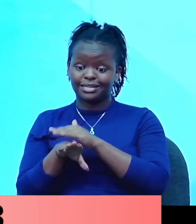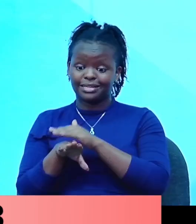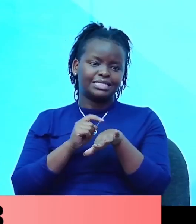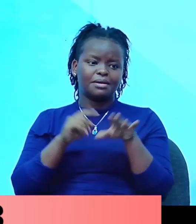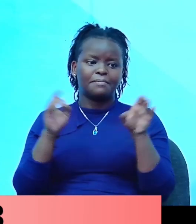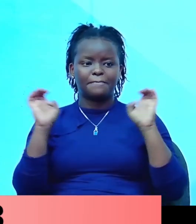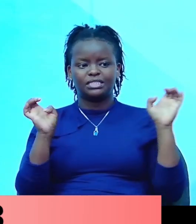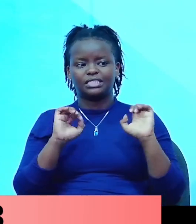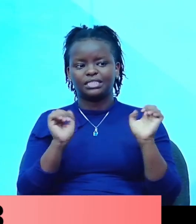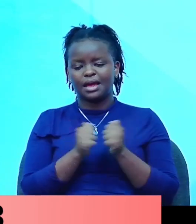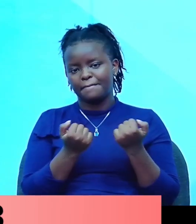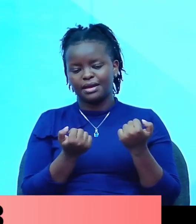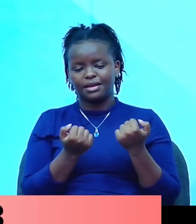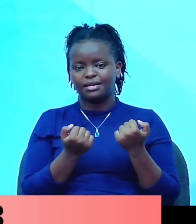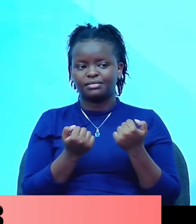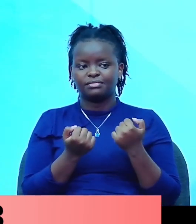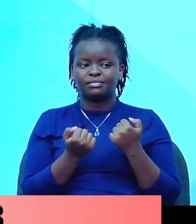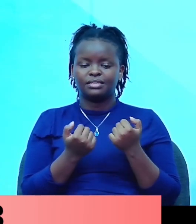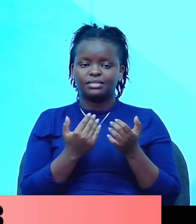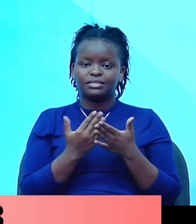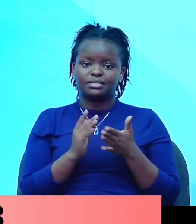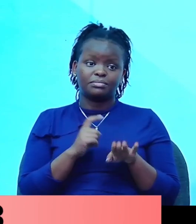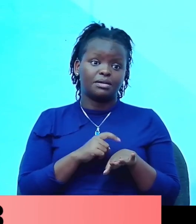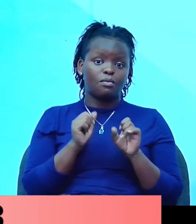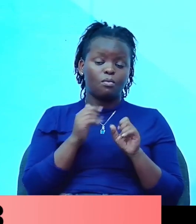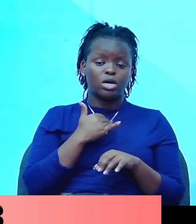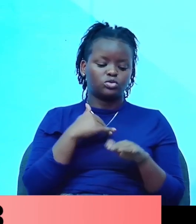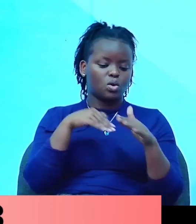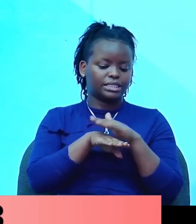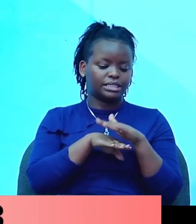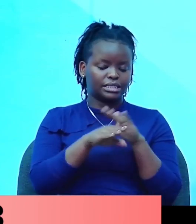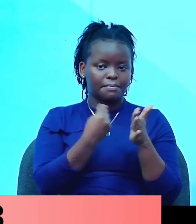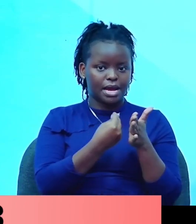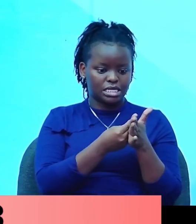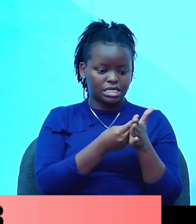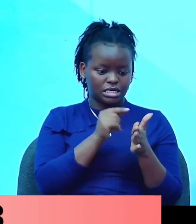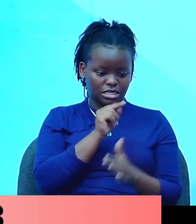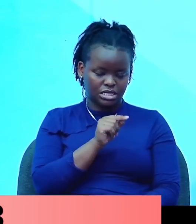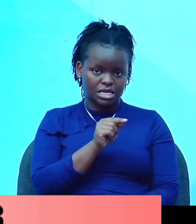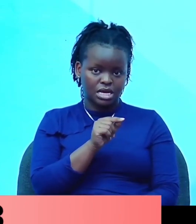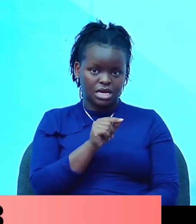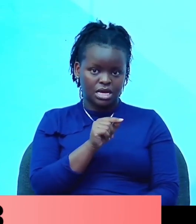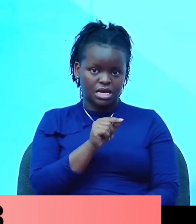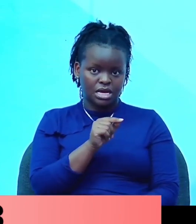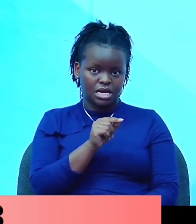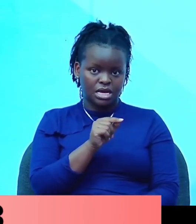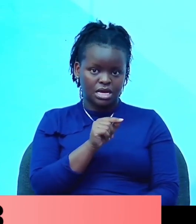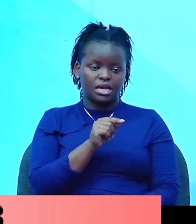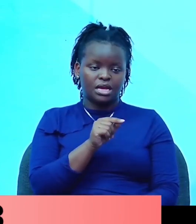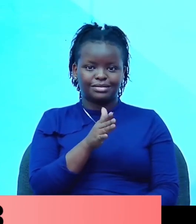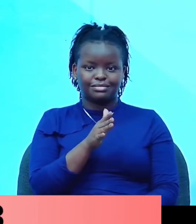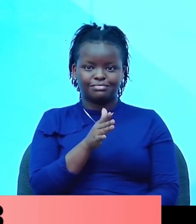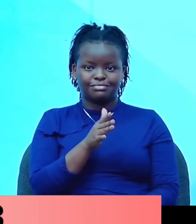Things happen. Yeah. So at some point you might want to access that particular money. Mm-hmm. It'll be a little bit more difficult.